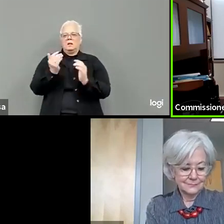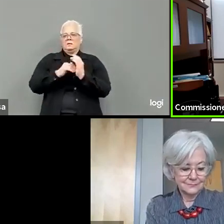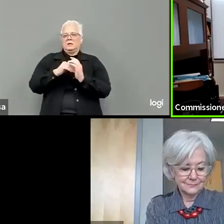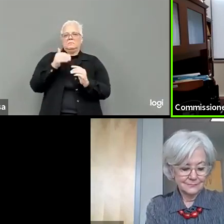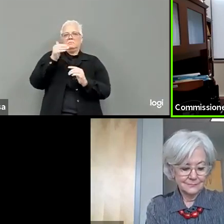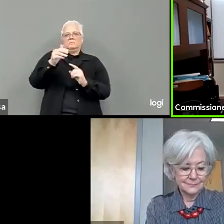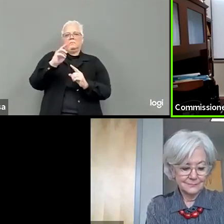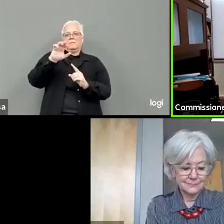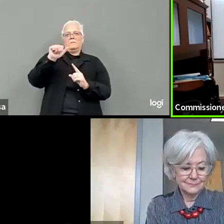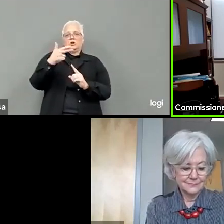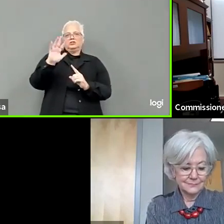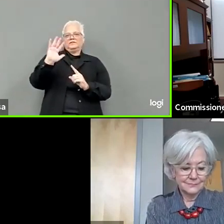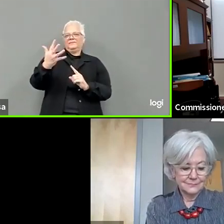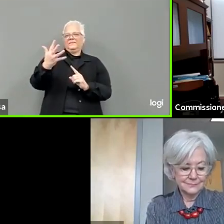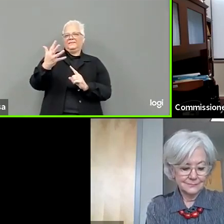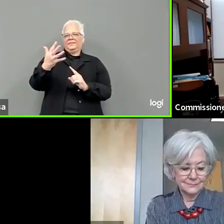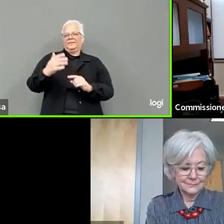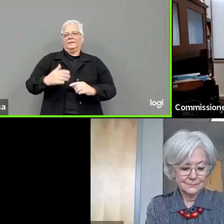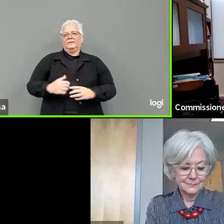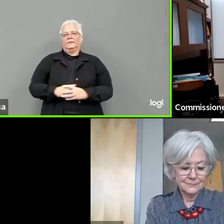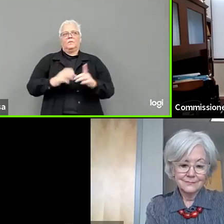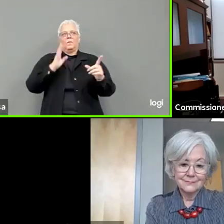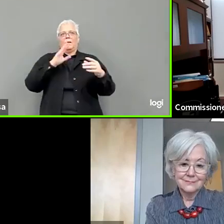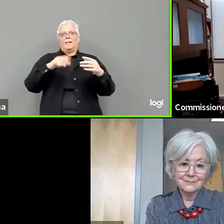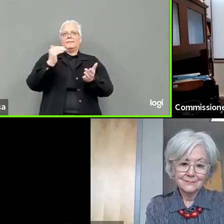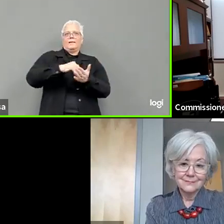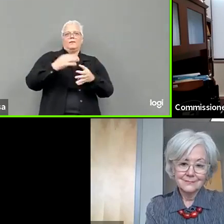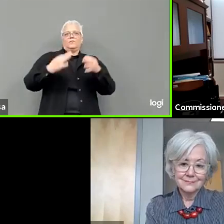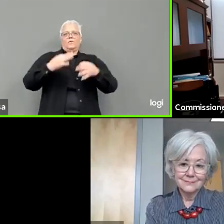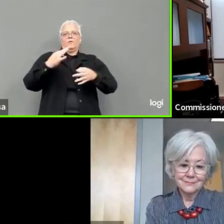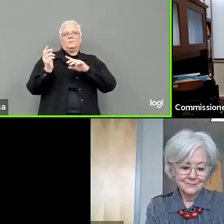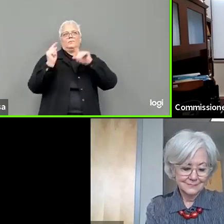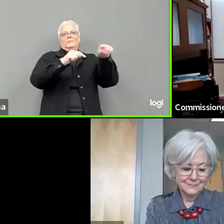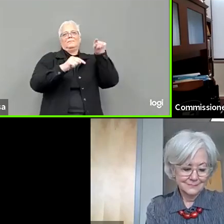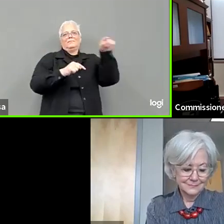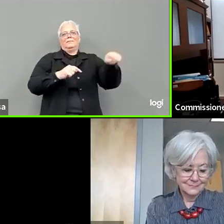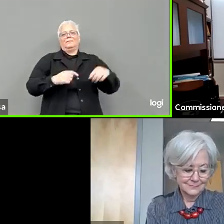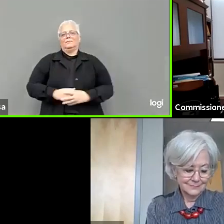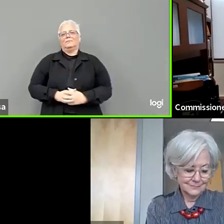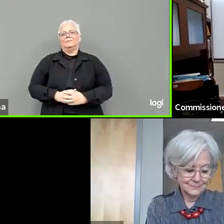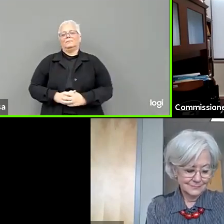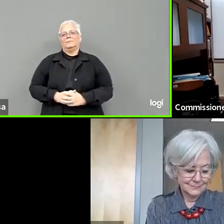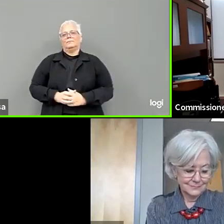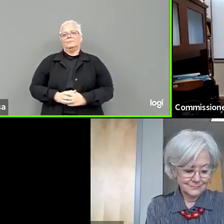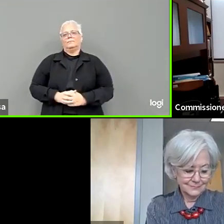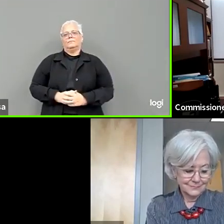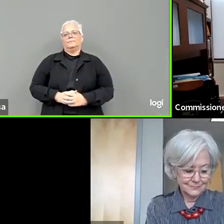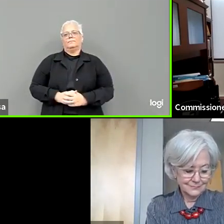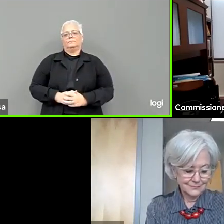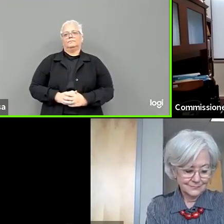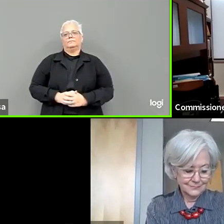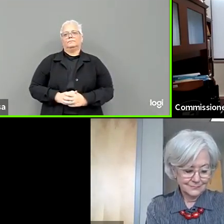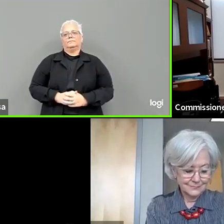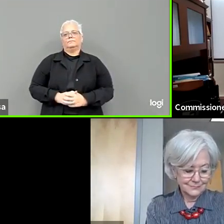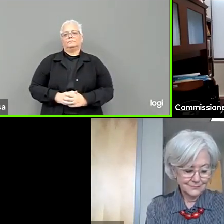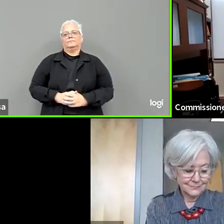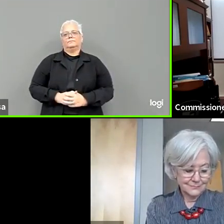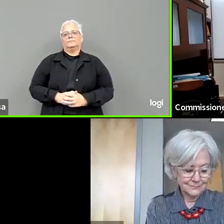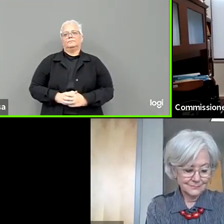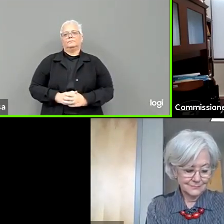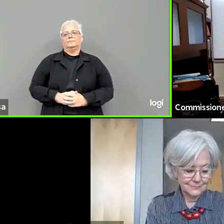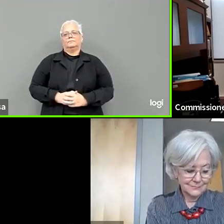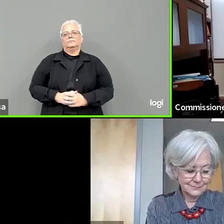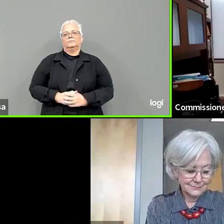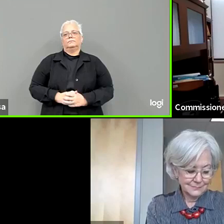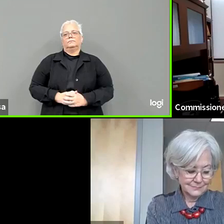place. Thank you. KTUL for Dr. Dart. We are hearing from viewers who say they have friends